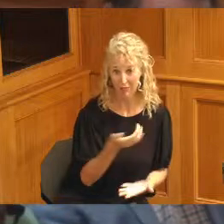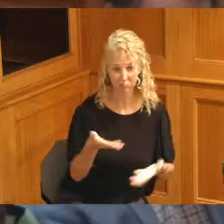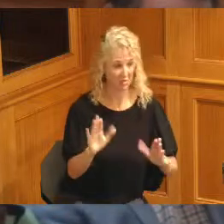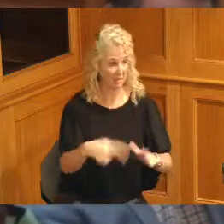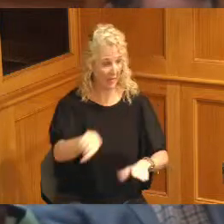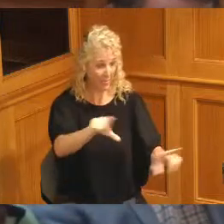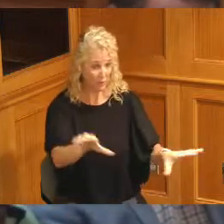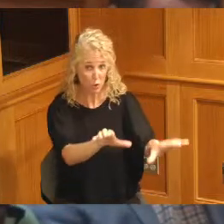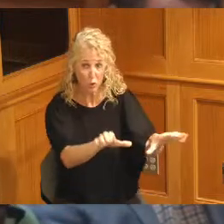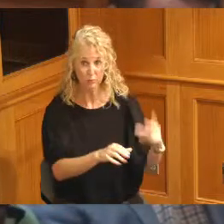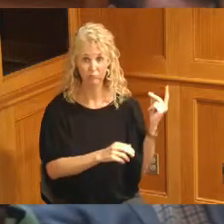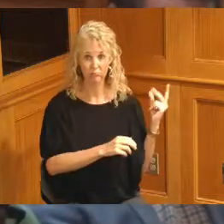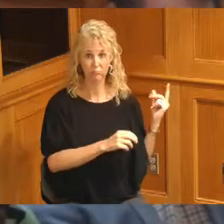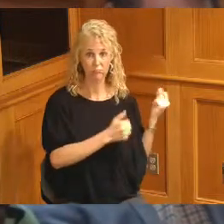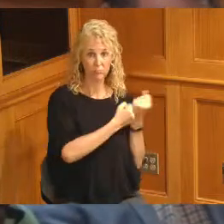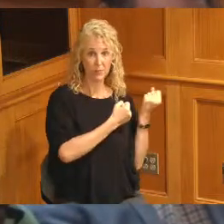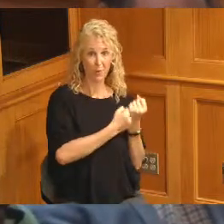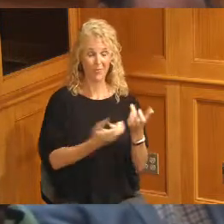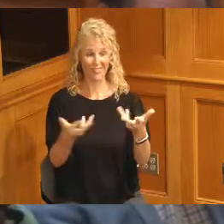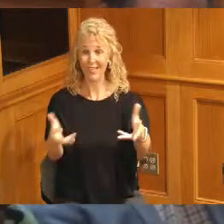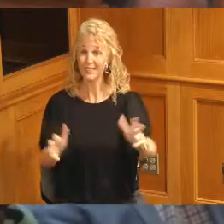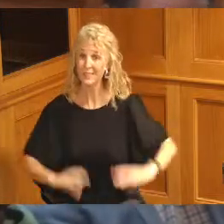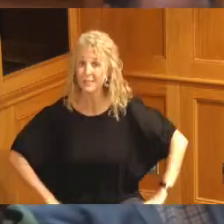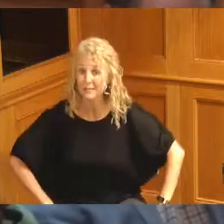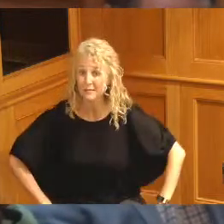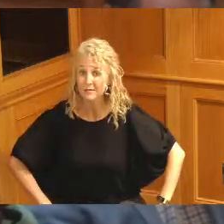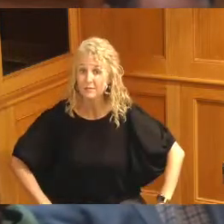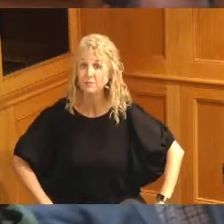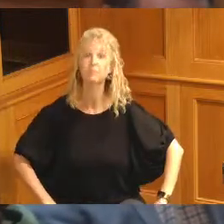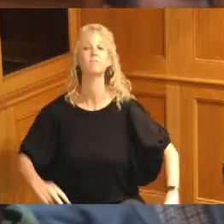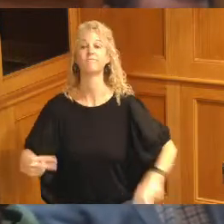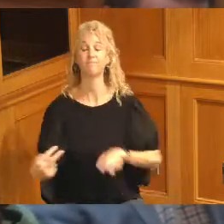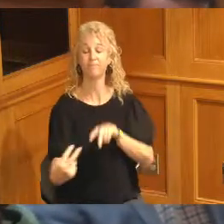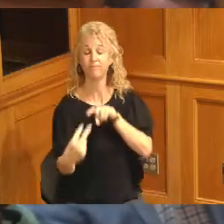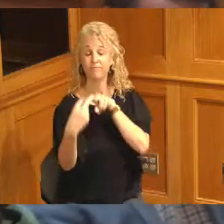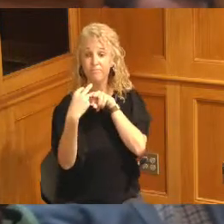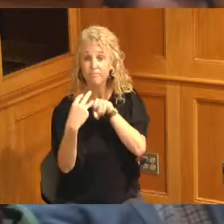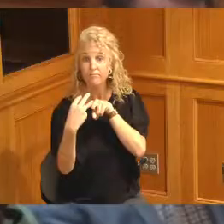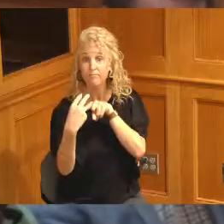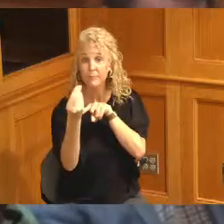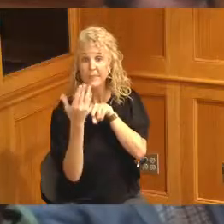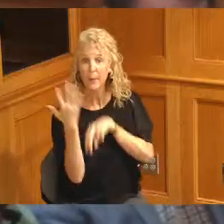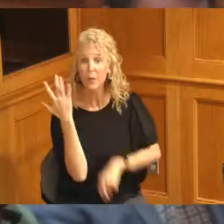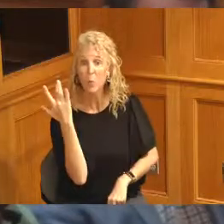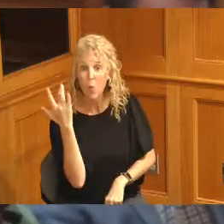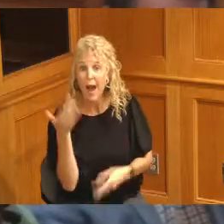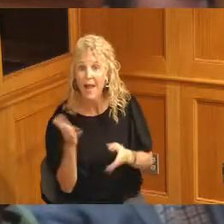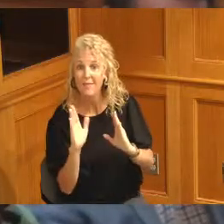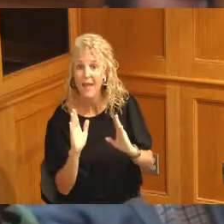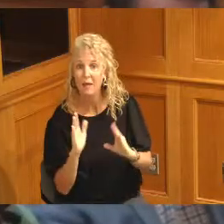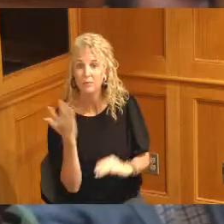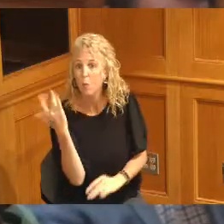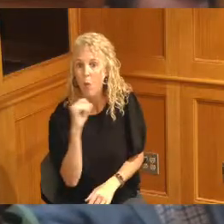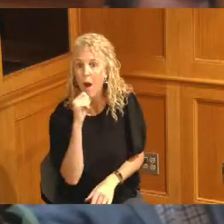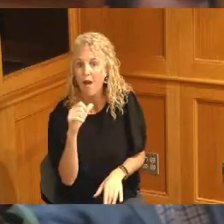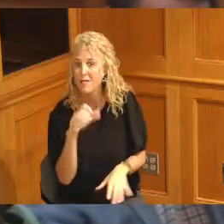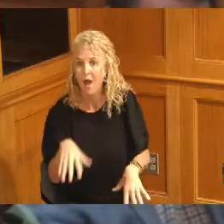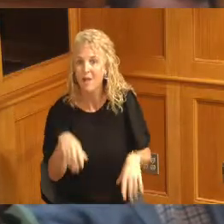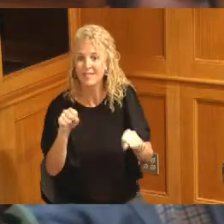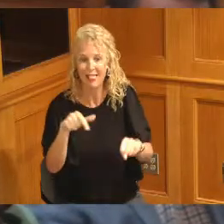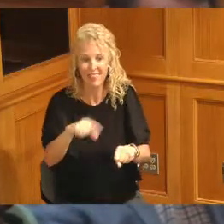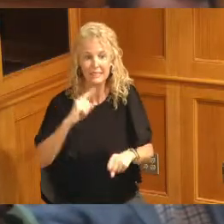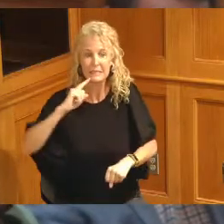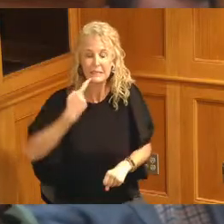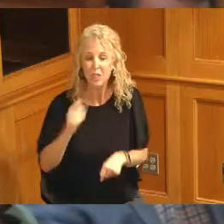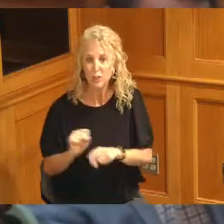it? That's it? I want you to look in my freaking eyes and tell me why you did it. Why aren't you taking this as serious as we